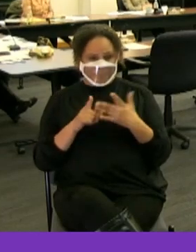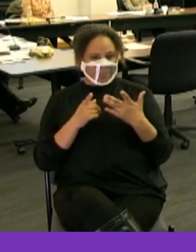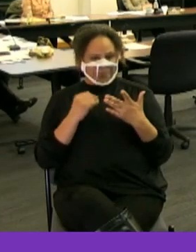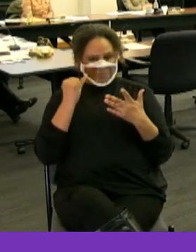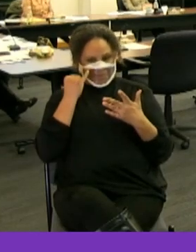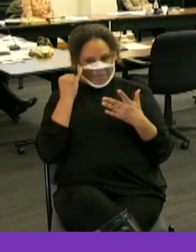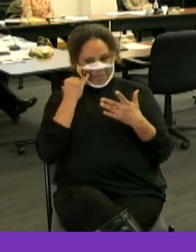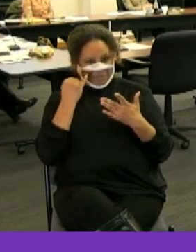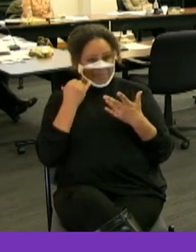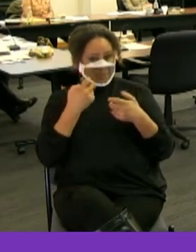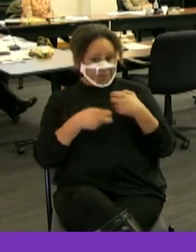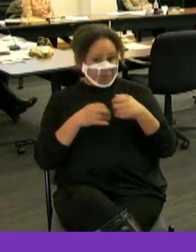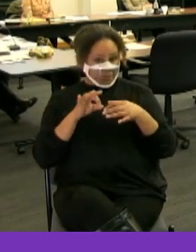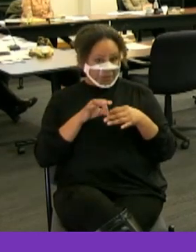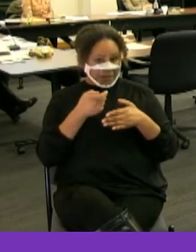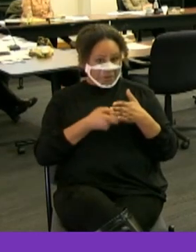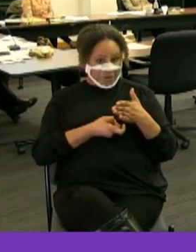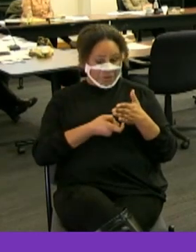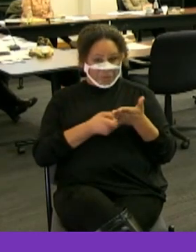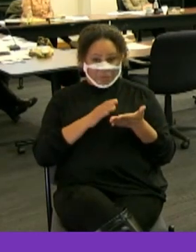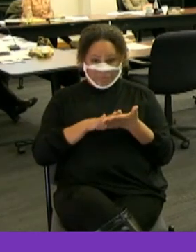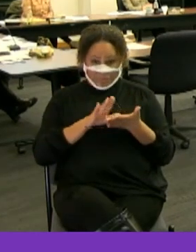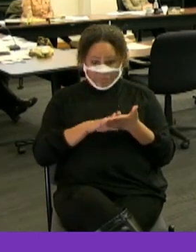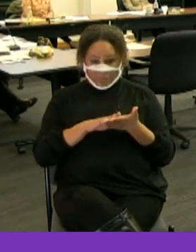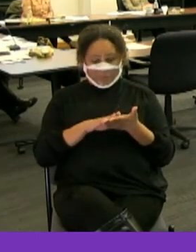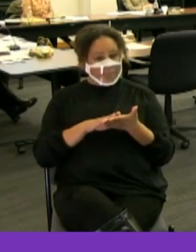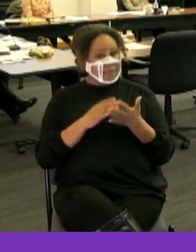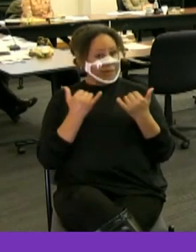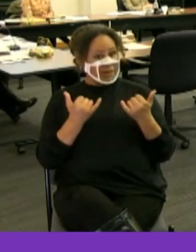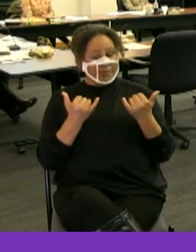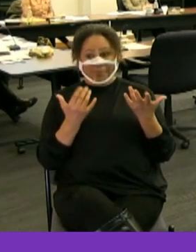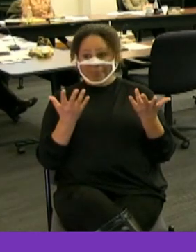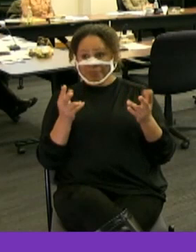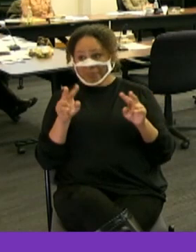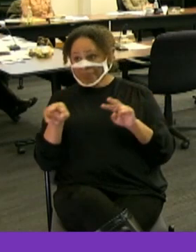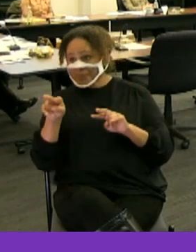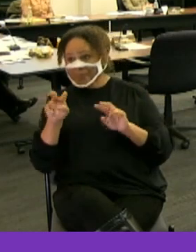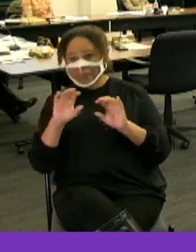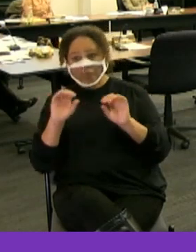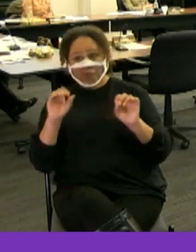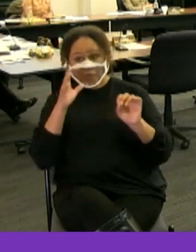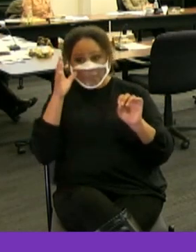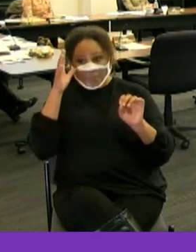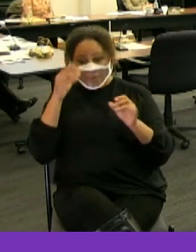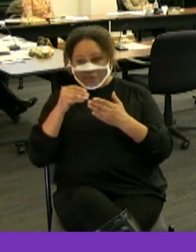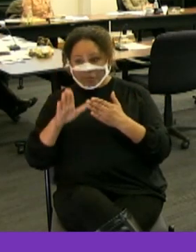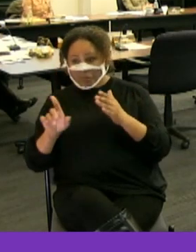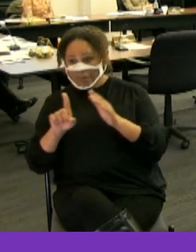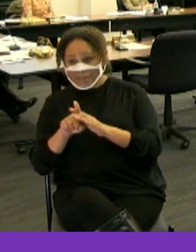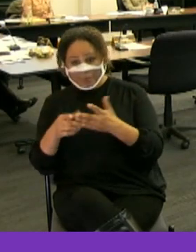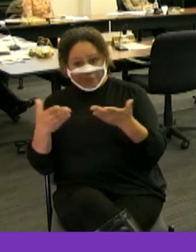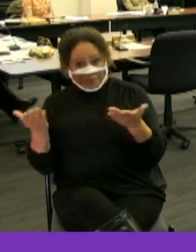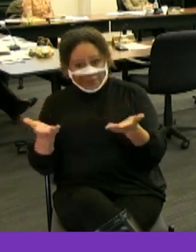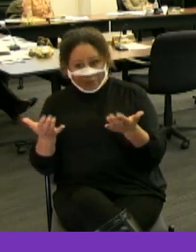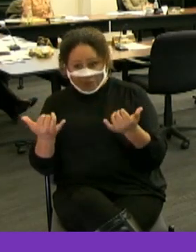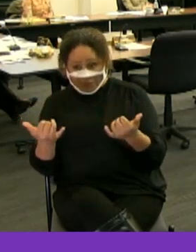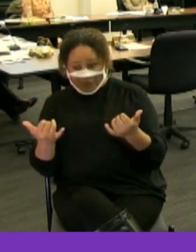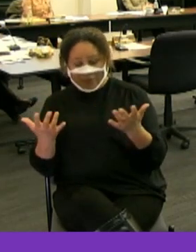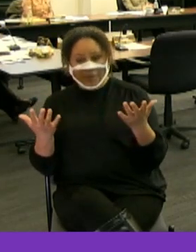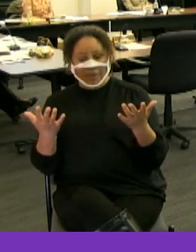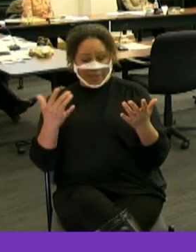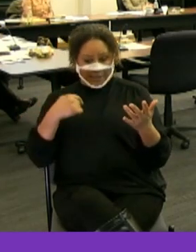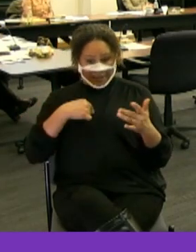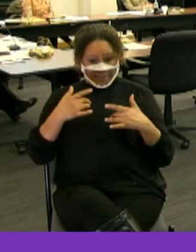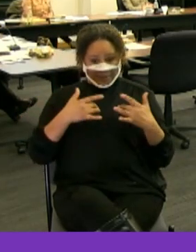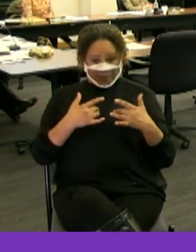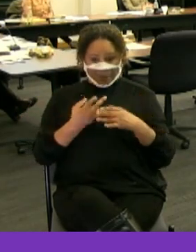The agenda was posted. I don't see any parent or student out here in the audience. My concern is,